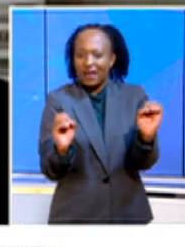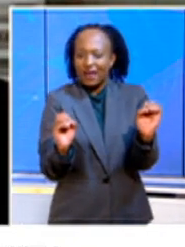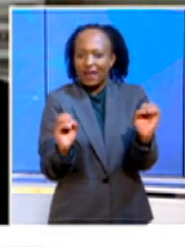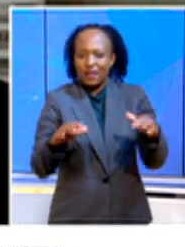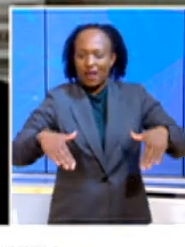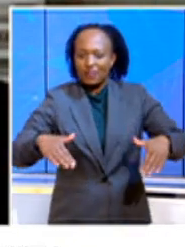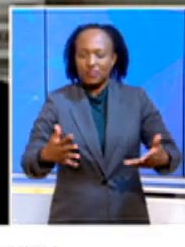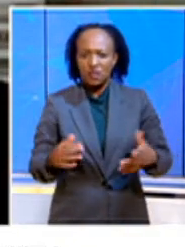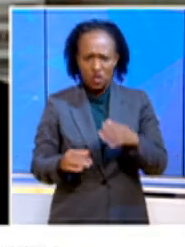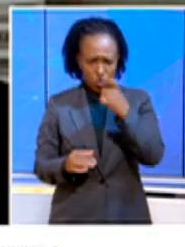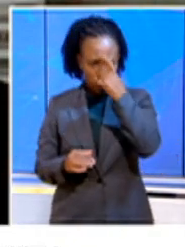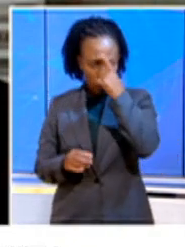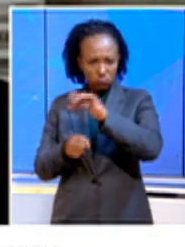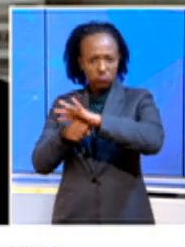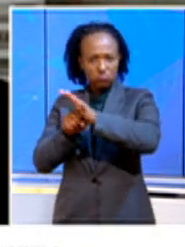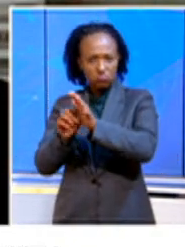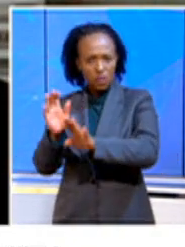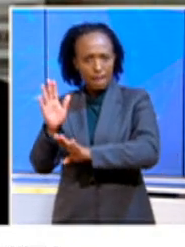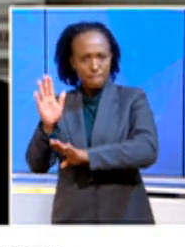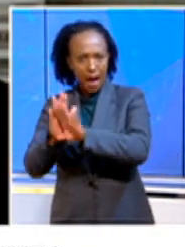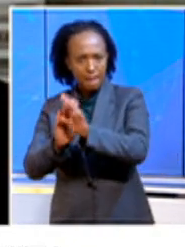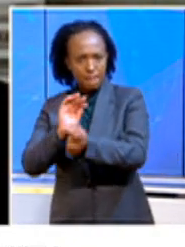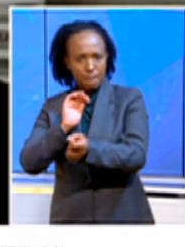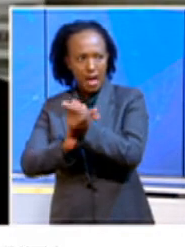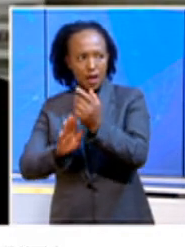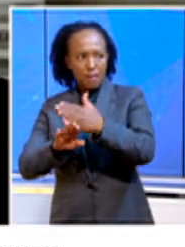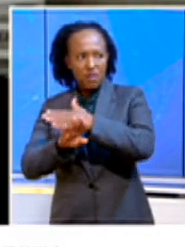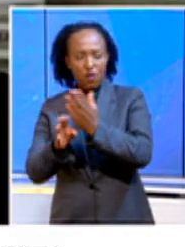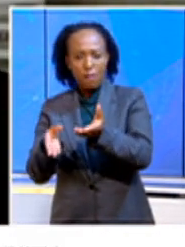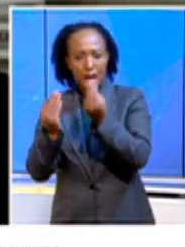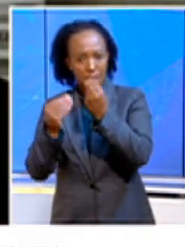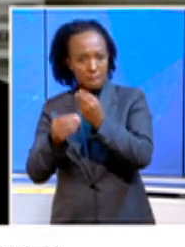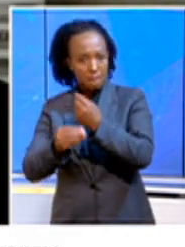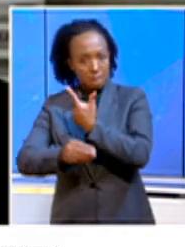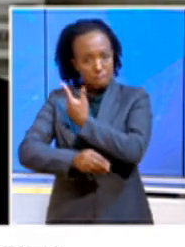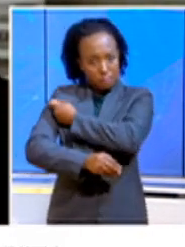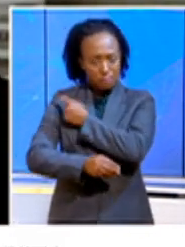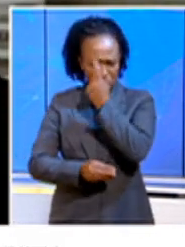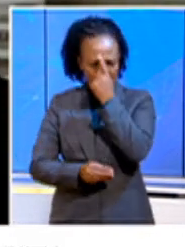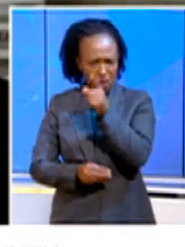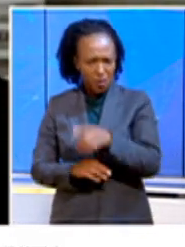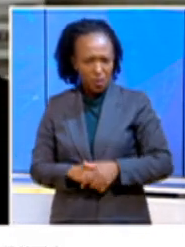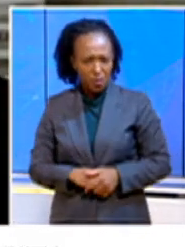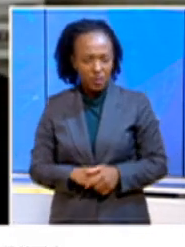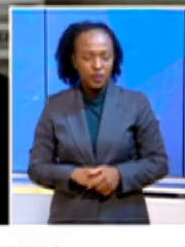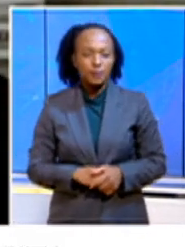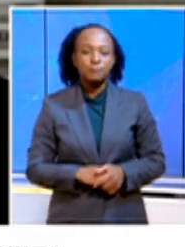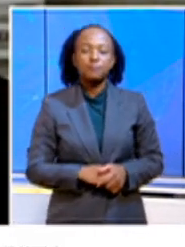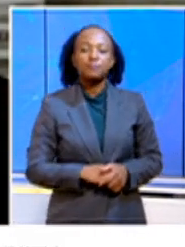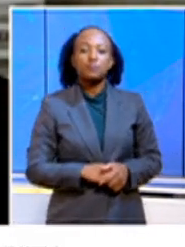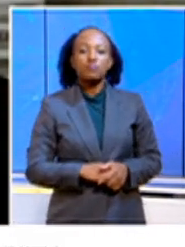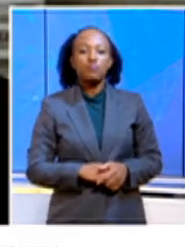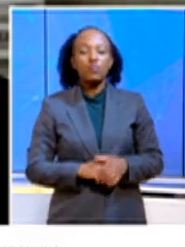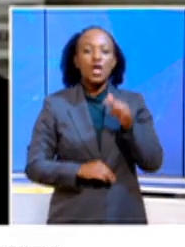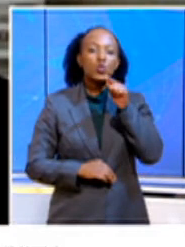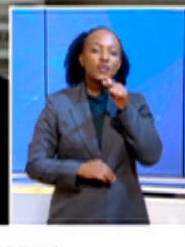believe that this third wave is going to topple us before we actually even begin the rollout? So it's difficult to tell. So at